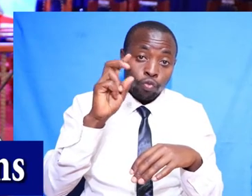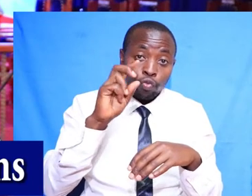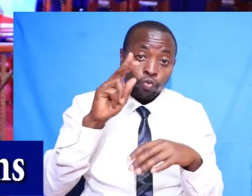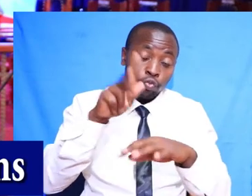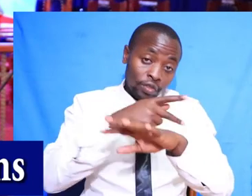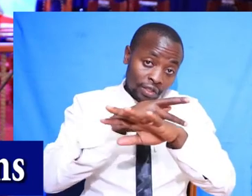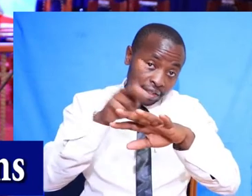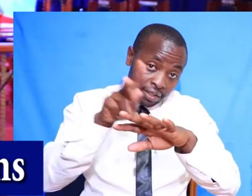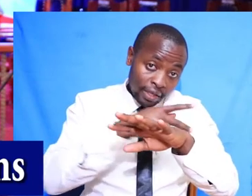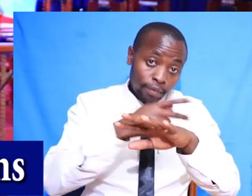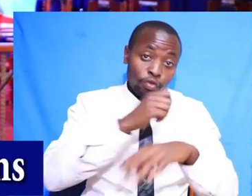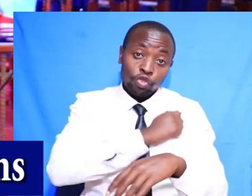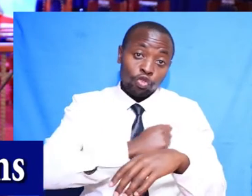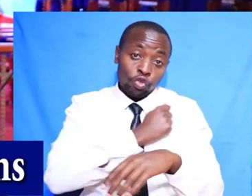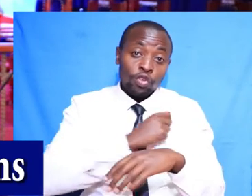140, verse 5,